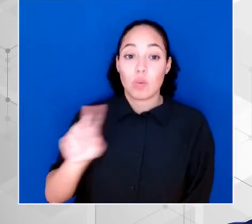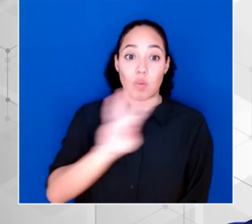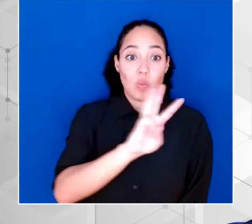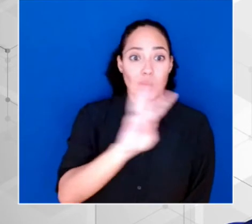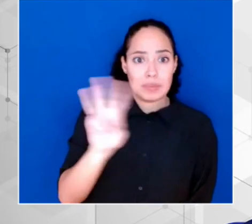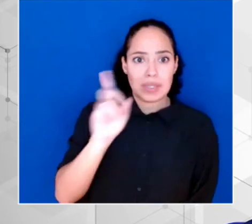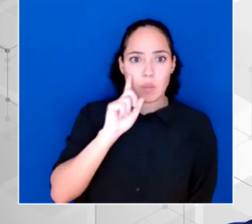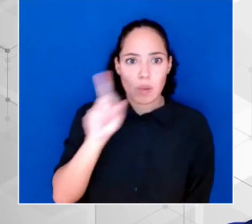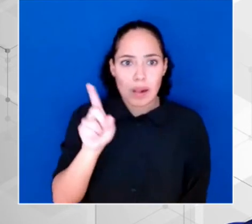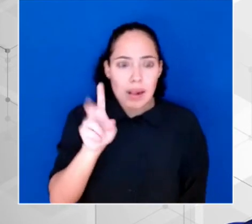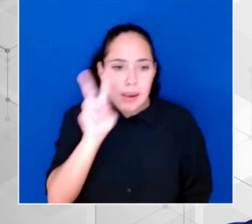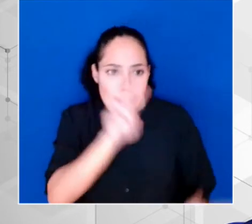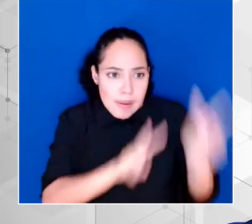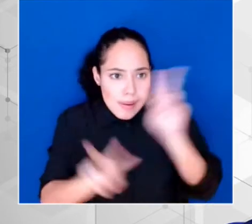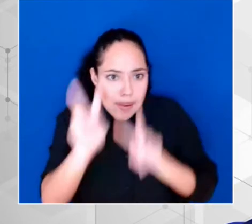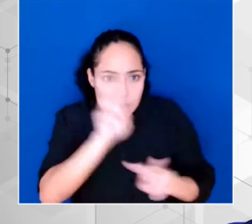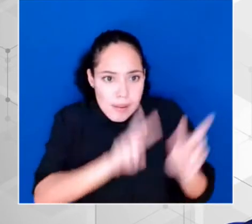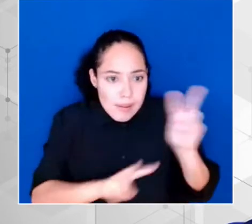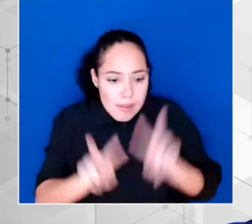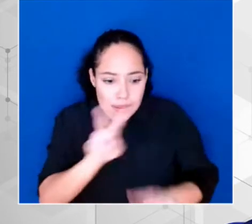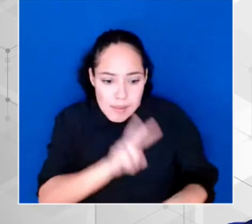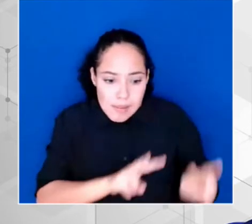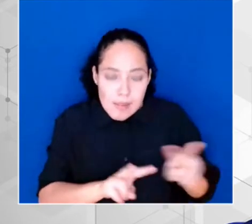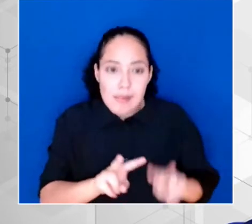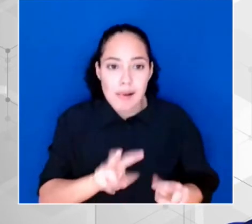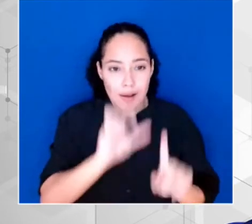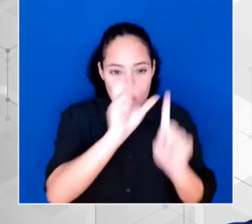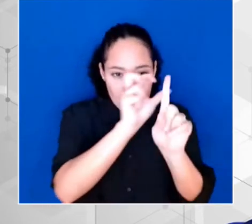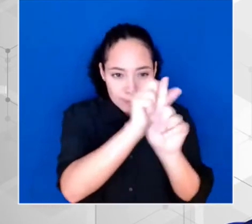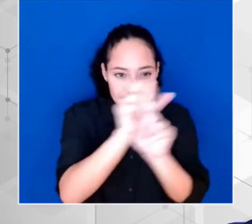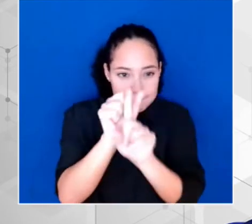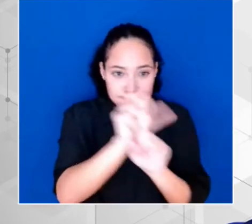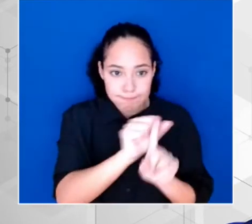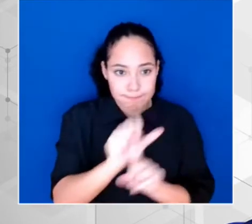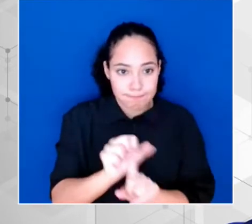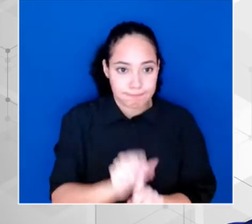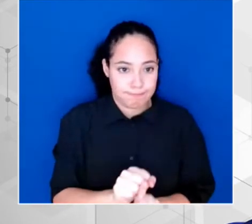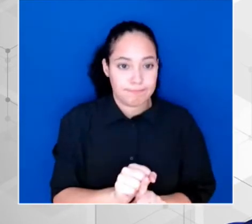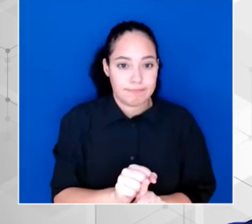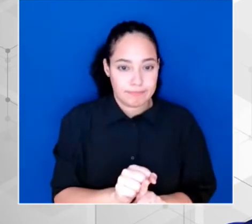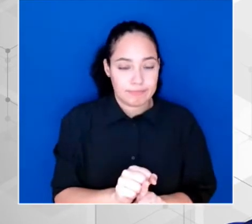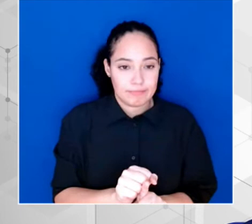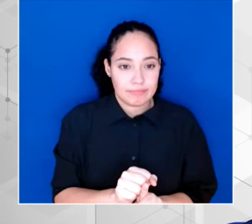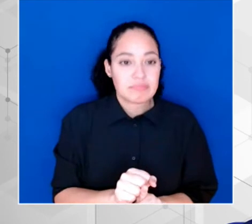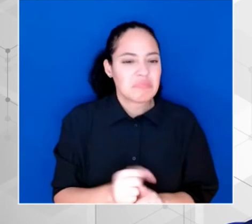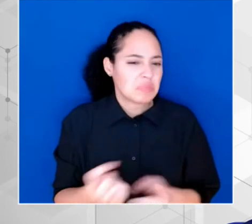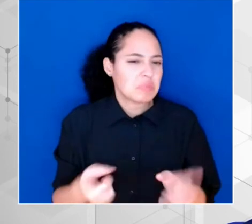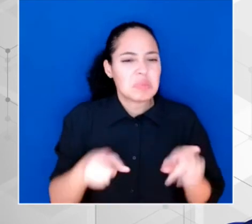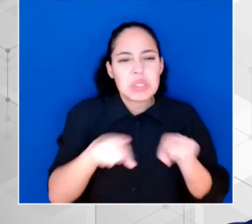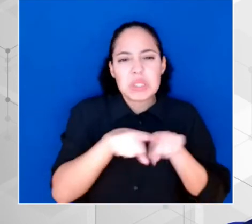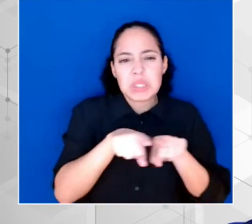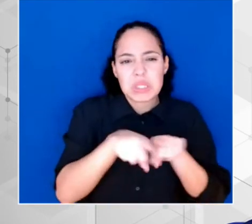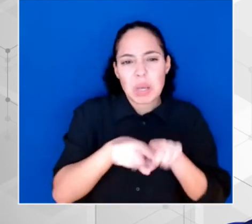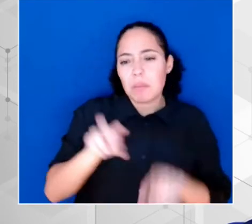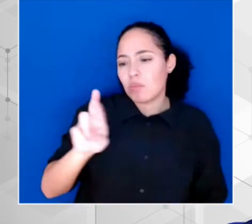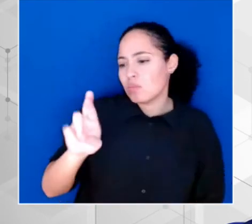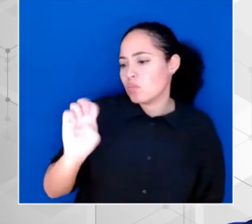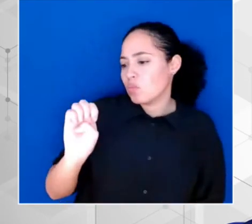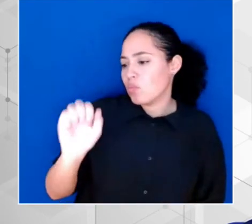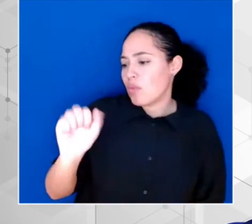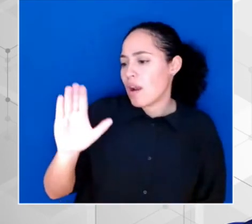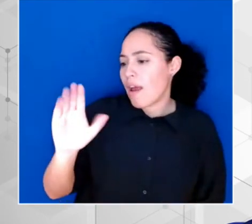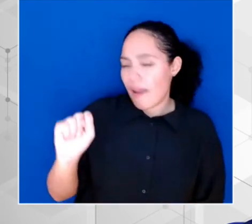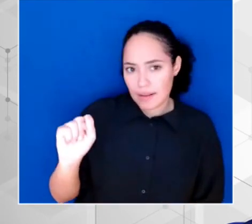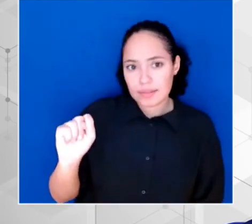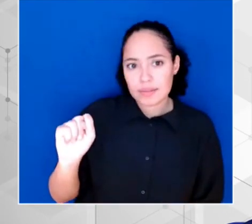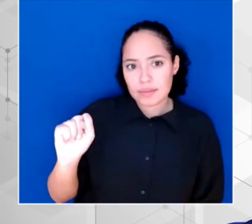more visual way, but the results are very the same as with React Axe or the Axe